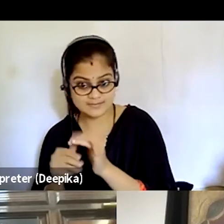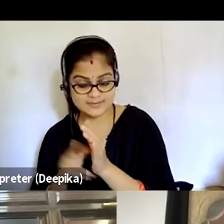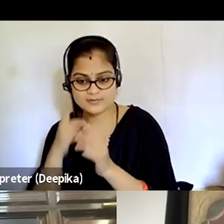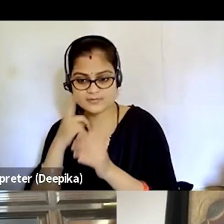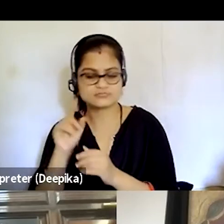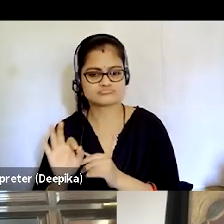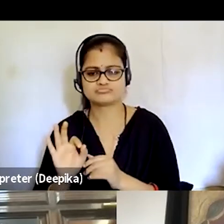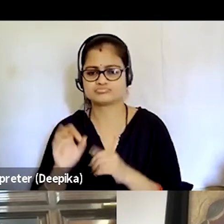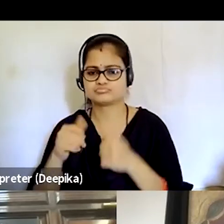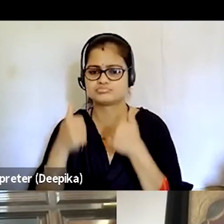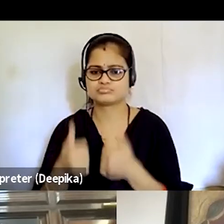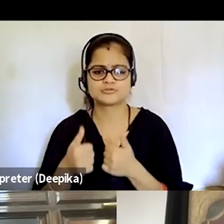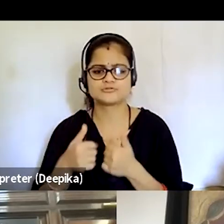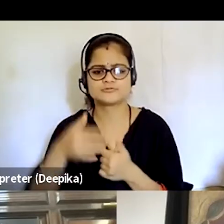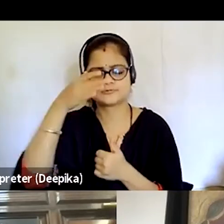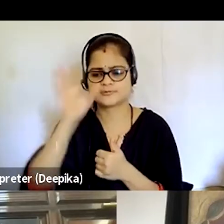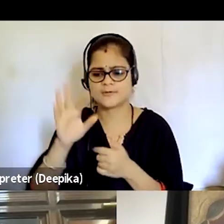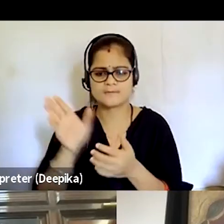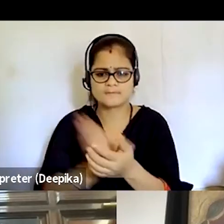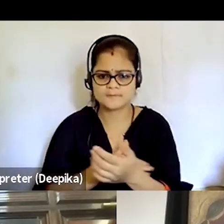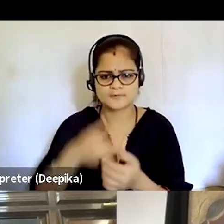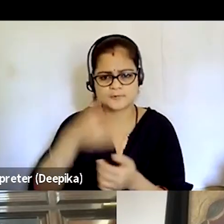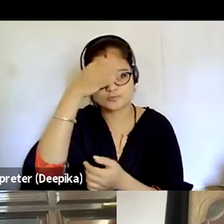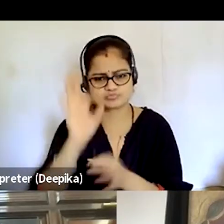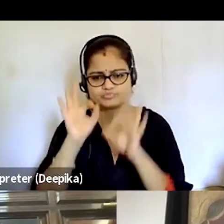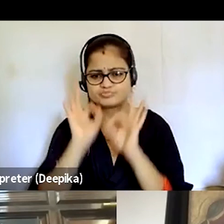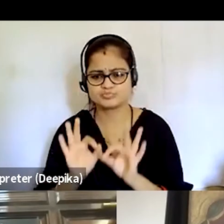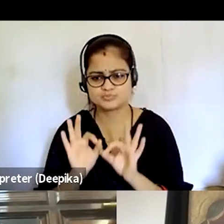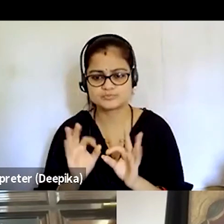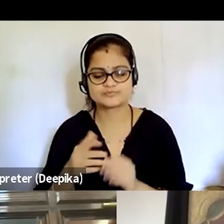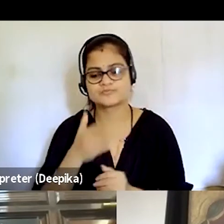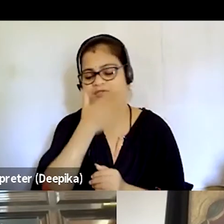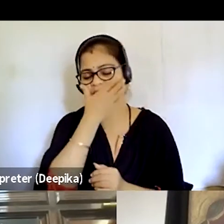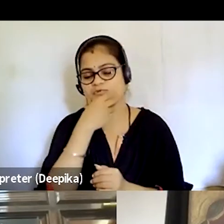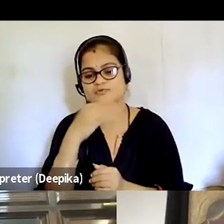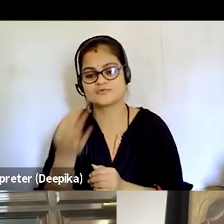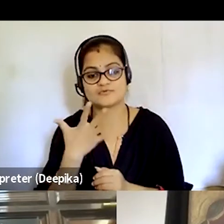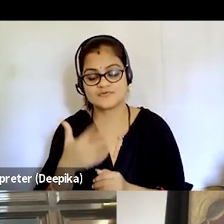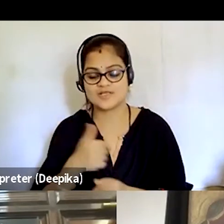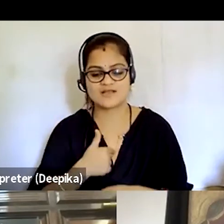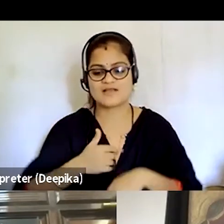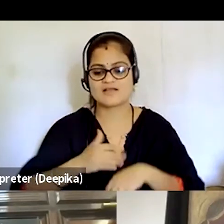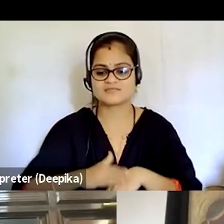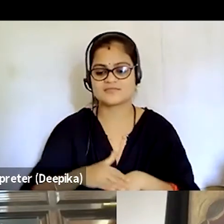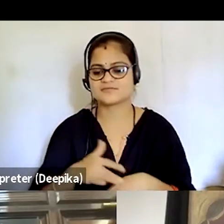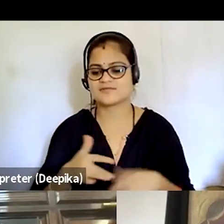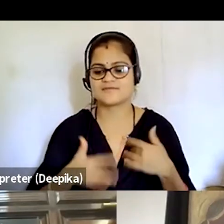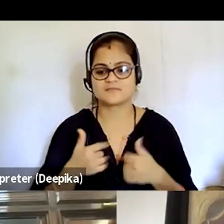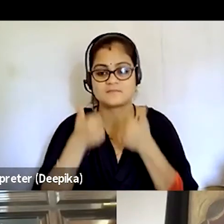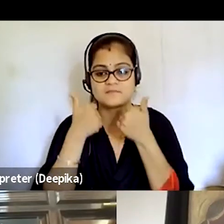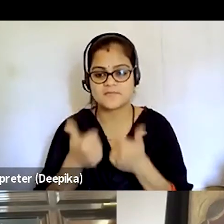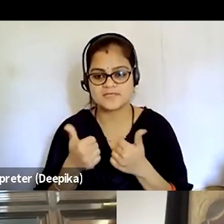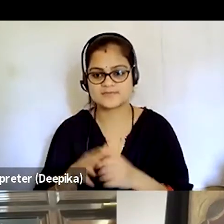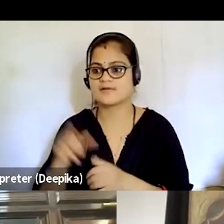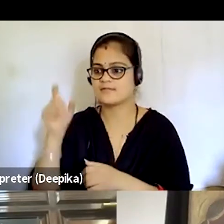kick-ass concert. It was fabulous. Oh, So wow. it has been such a beautiful journey. And I'm just really privileged to have had people